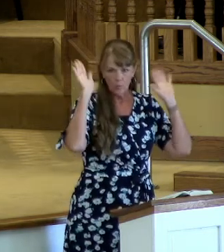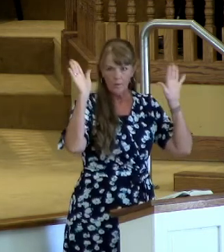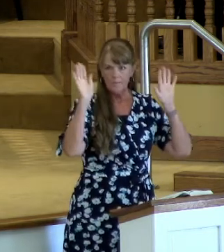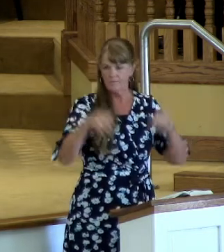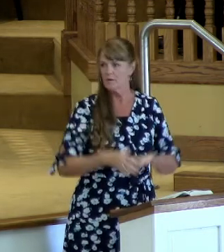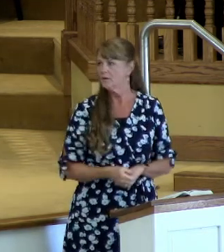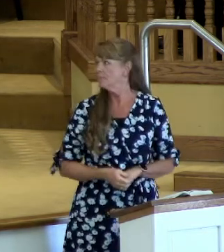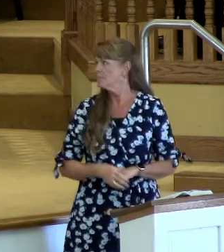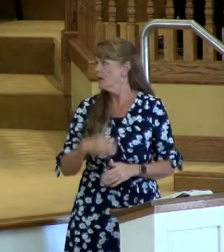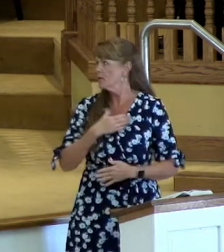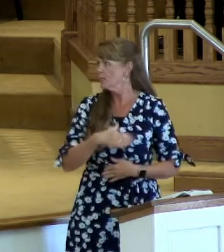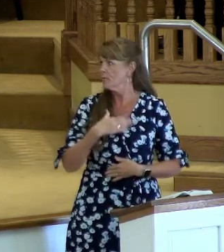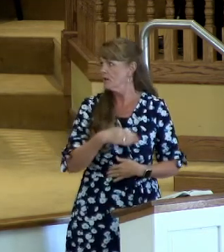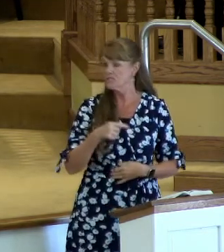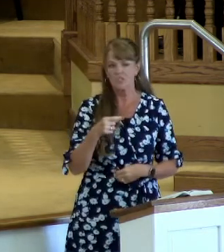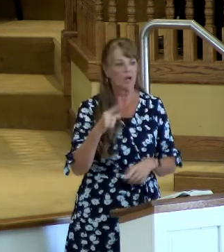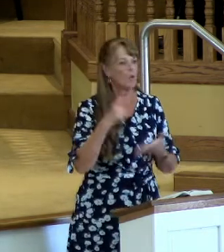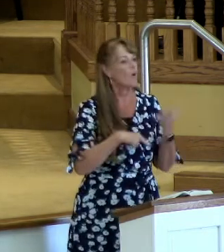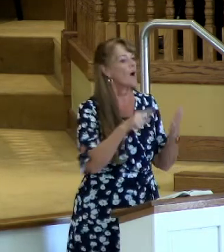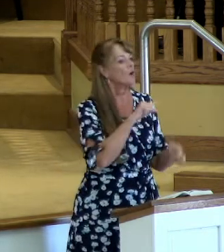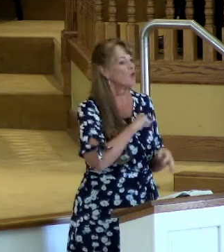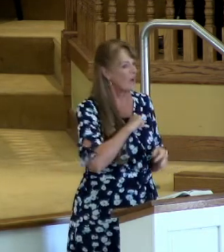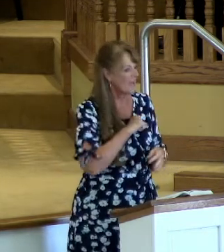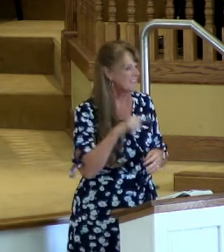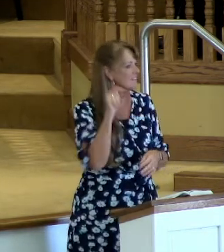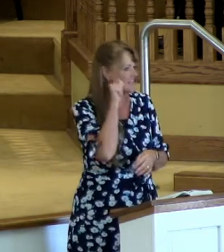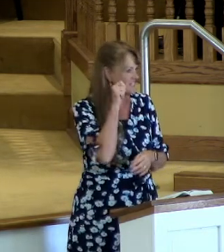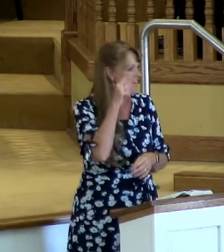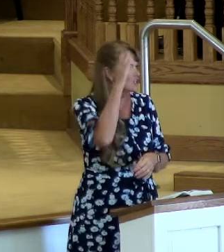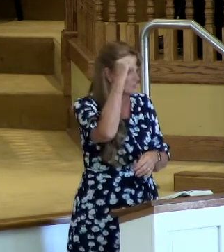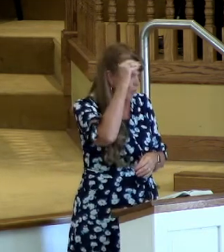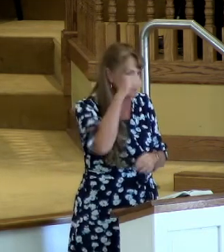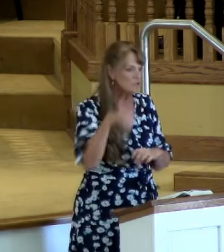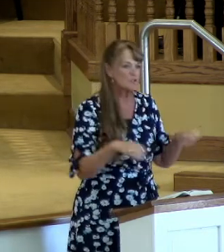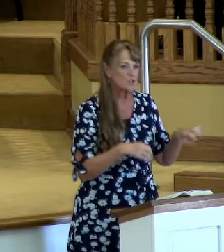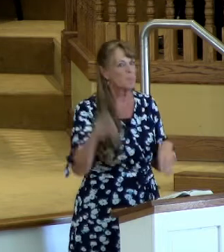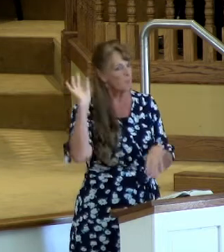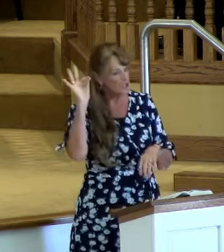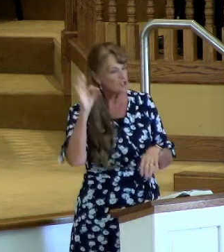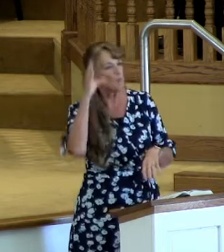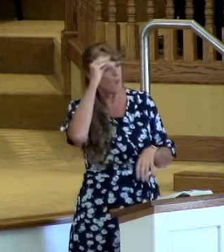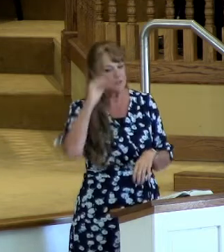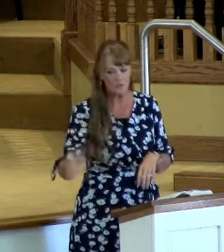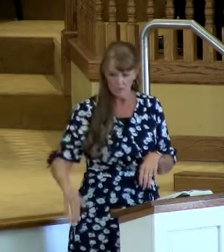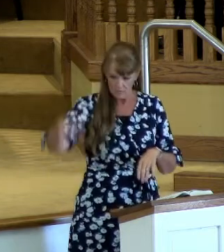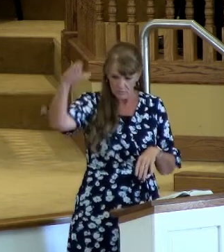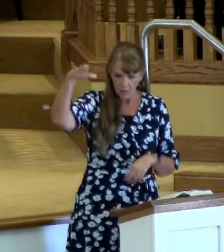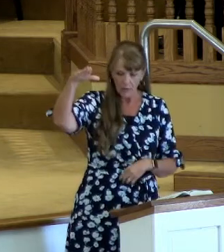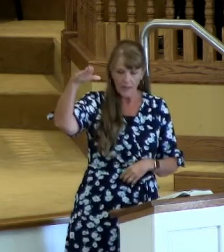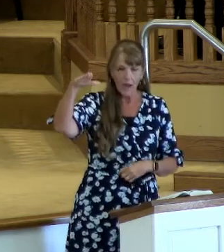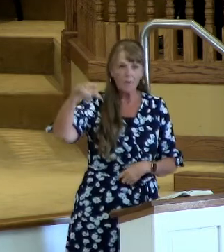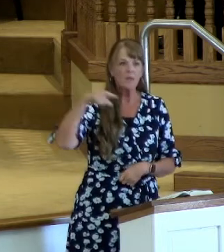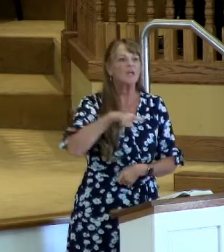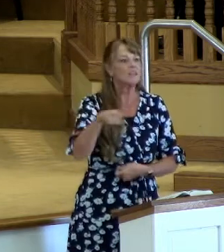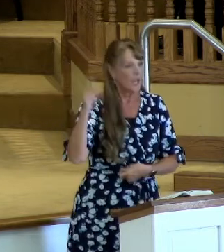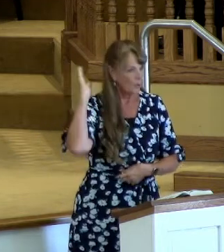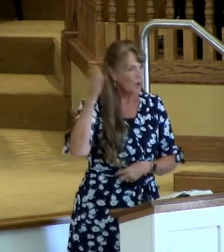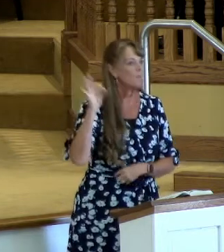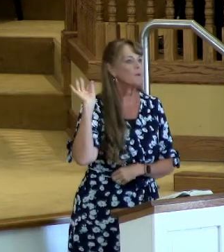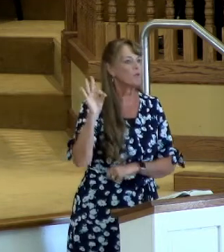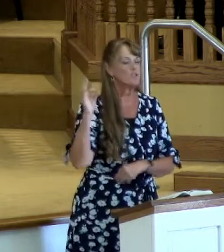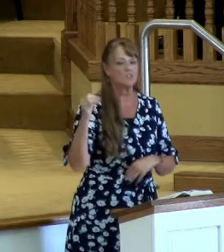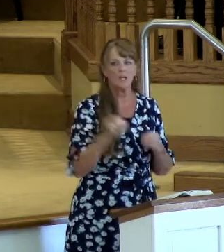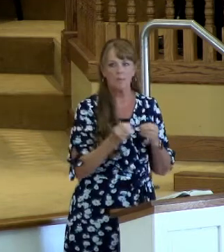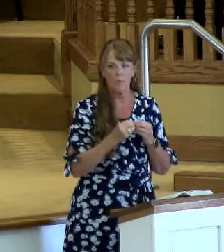I appreciate what Grant and Braden Branson are doing. And we got a lot of other young preacher boys that are coming up, and they'll be preaching more as time